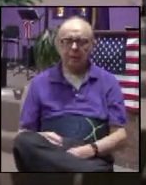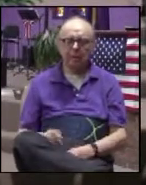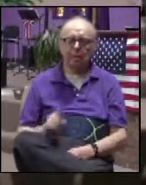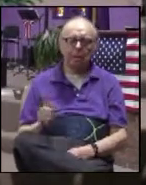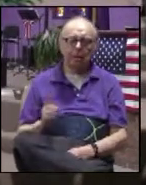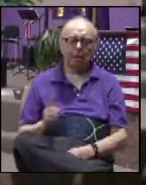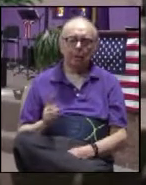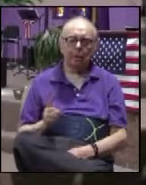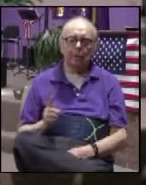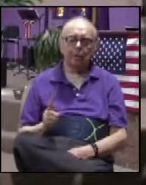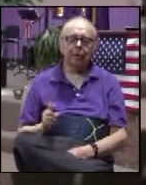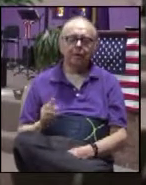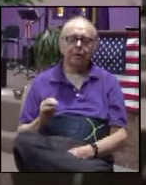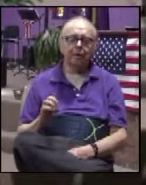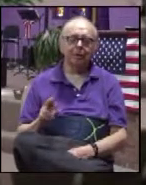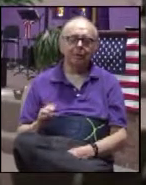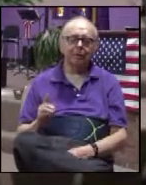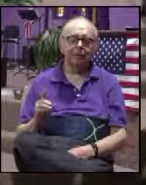Mr. Dave?"